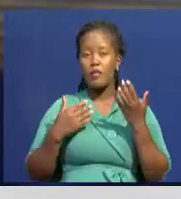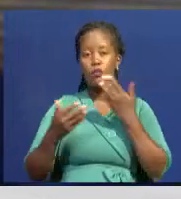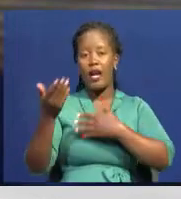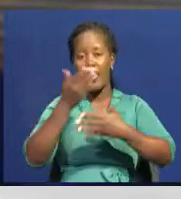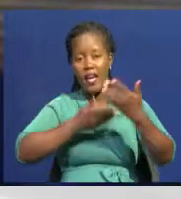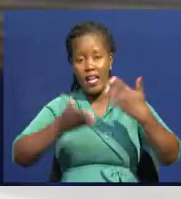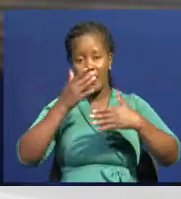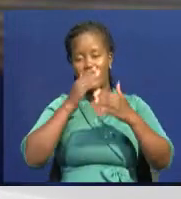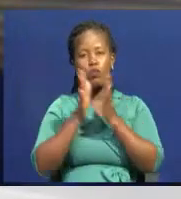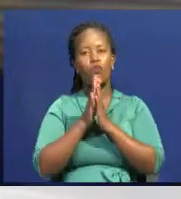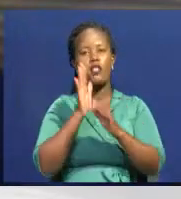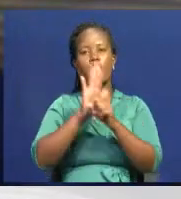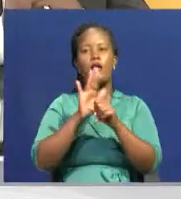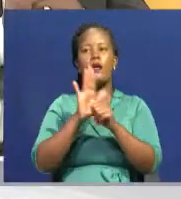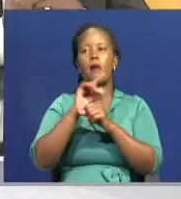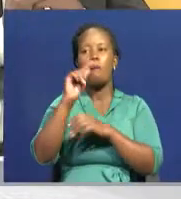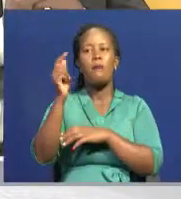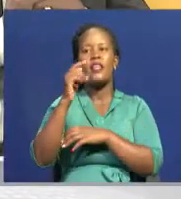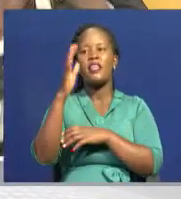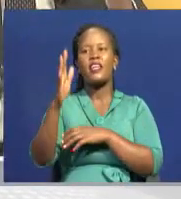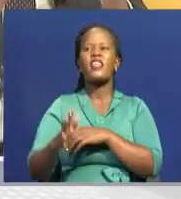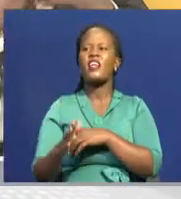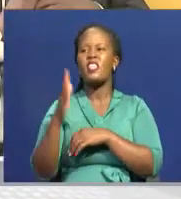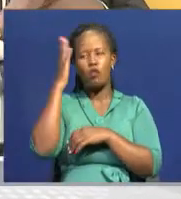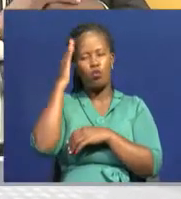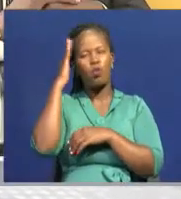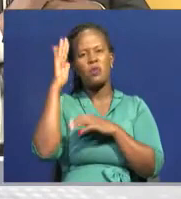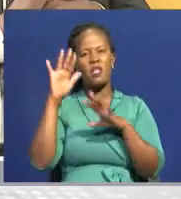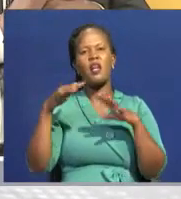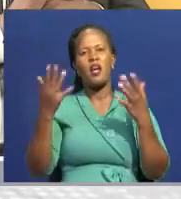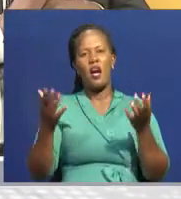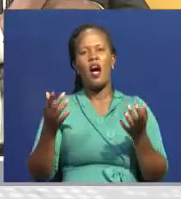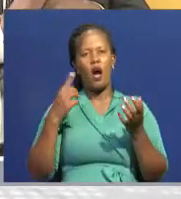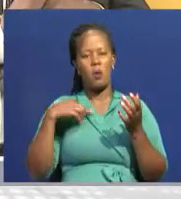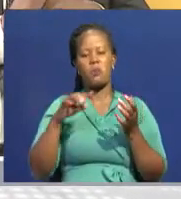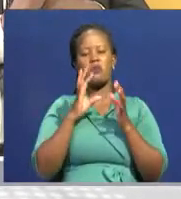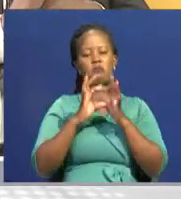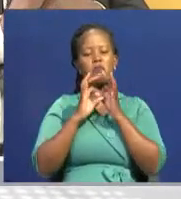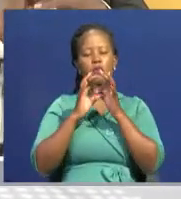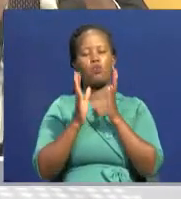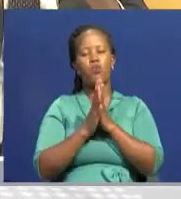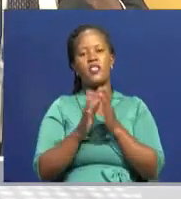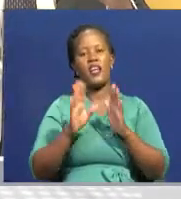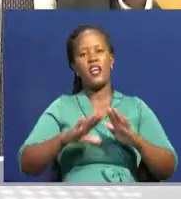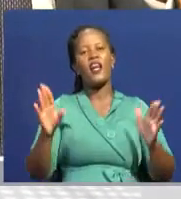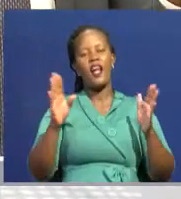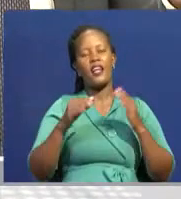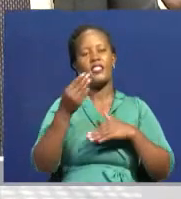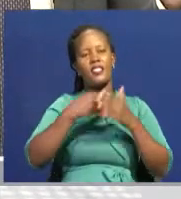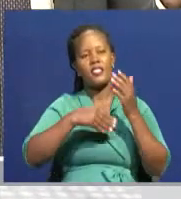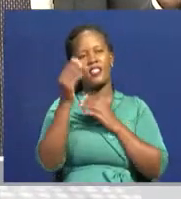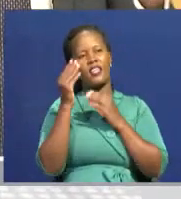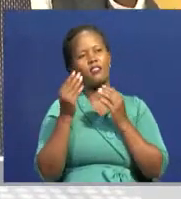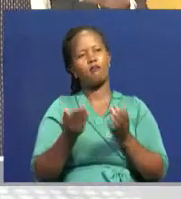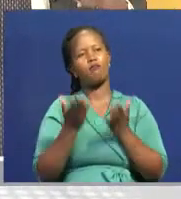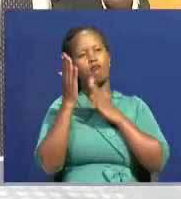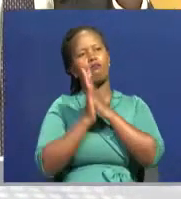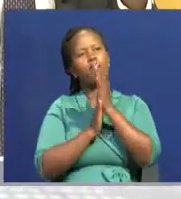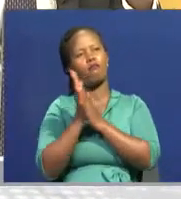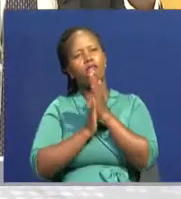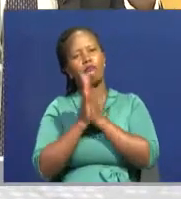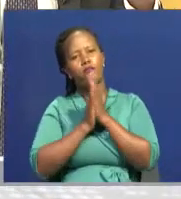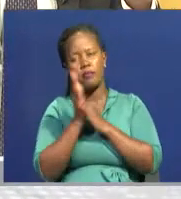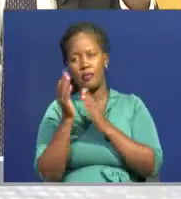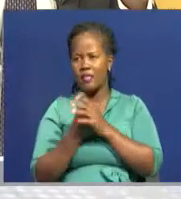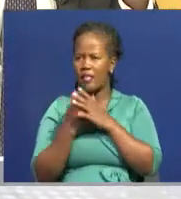who are living there to just give us a feel of how maybe we can twerk our real estate industry to make it even more vibrant. But back to you, Sam. He has talked